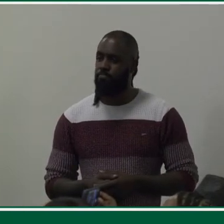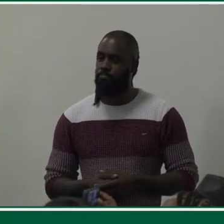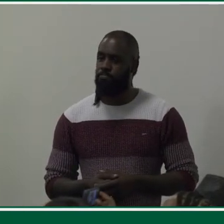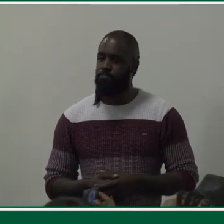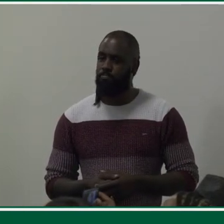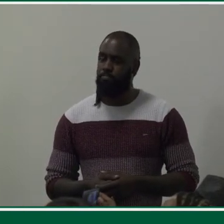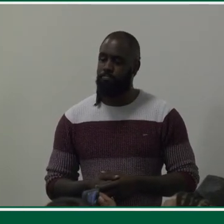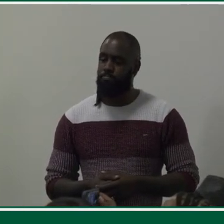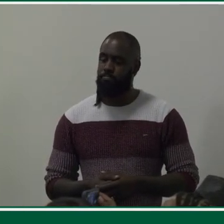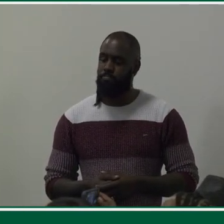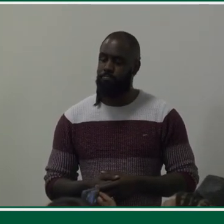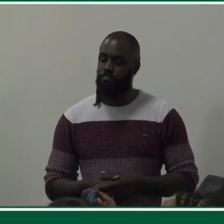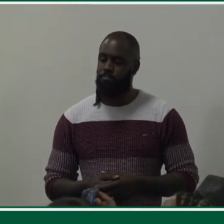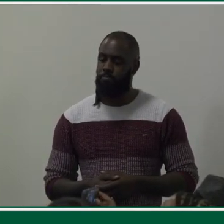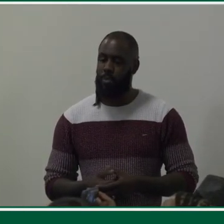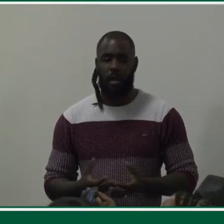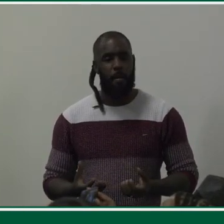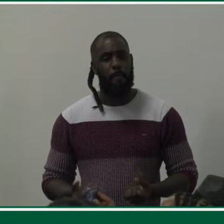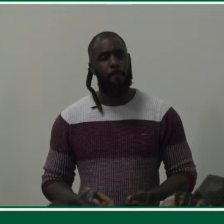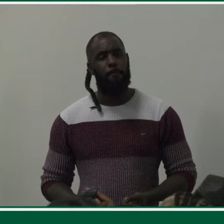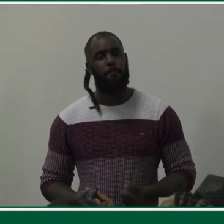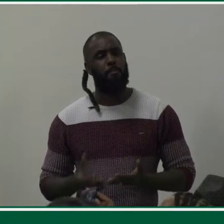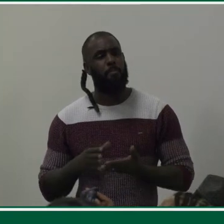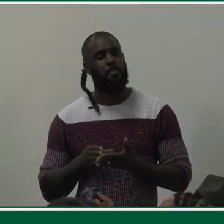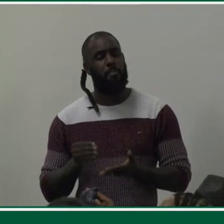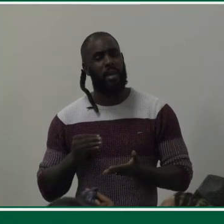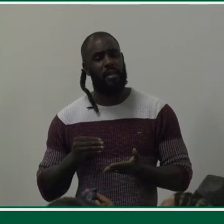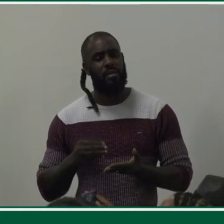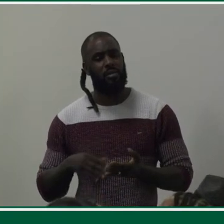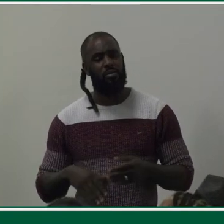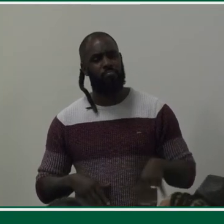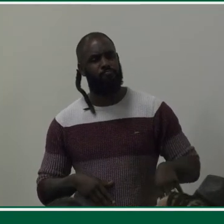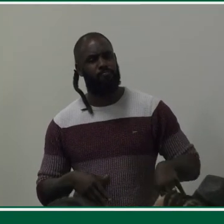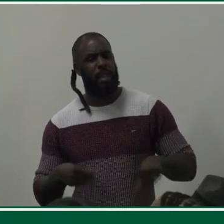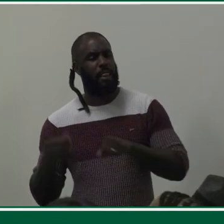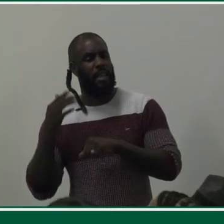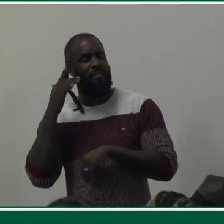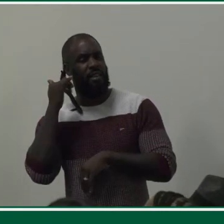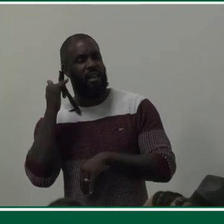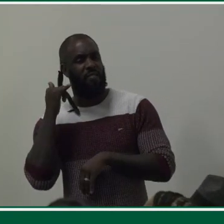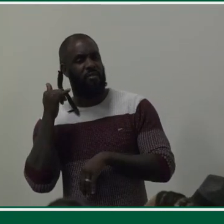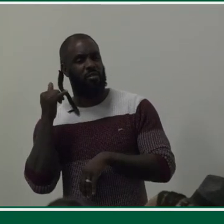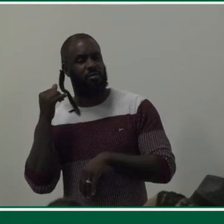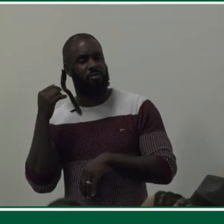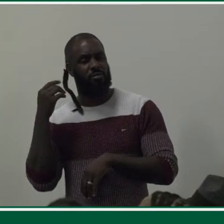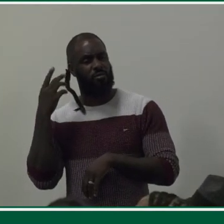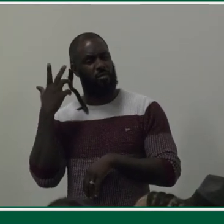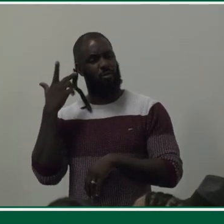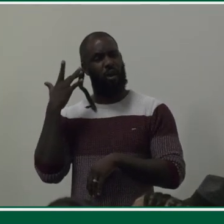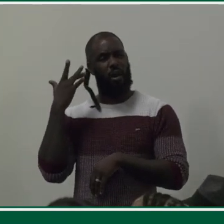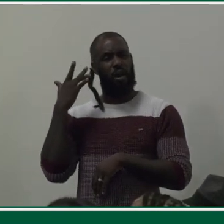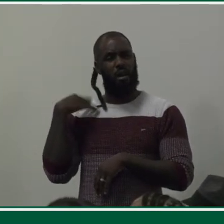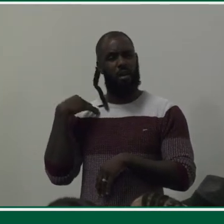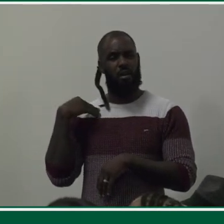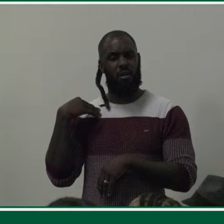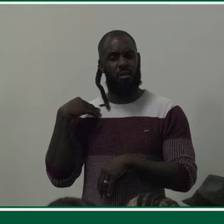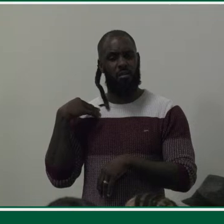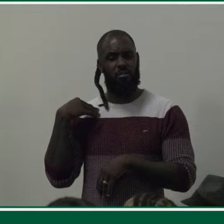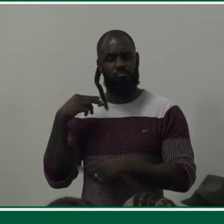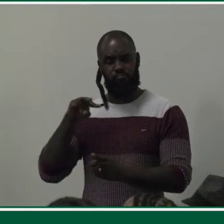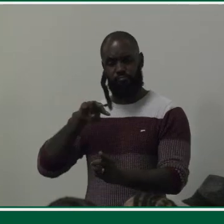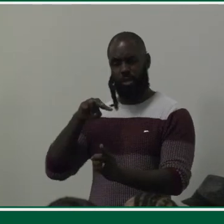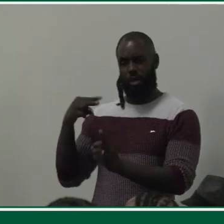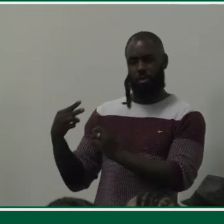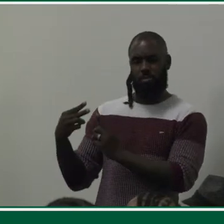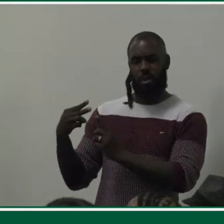there's a lot of students who are leaving California to go elsewhere because the perception is that the